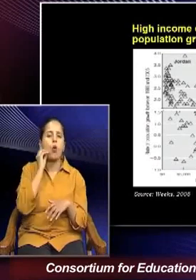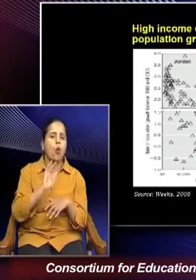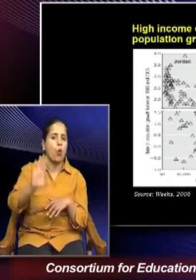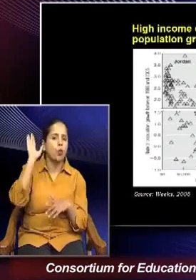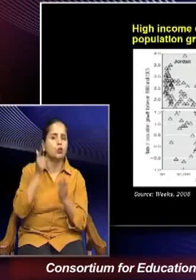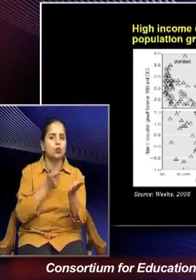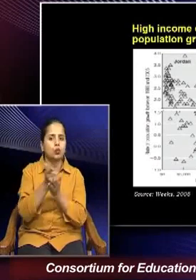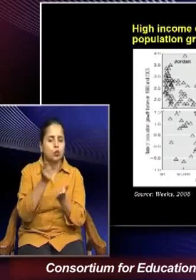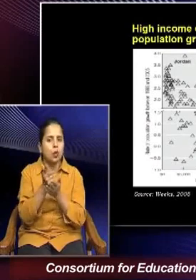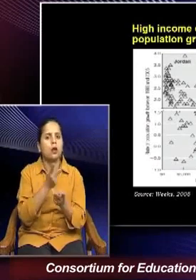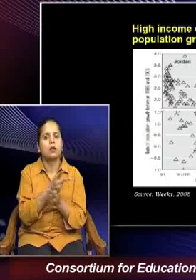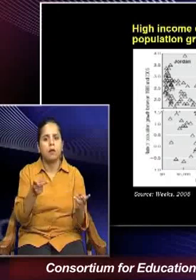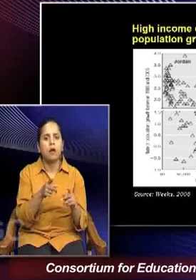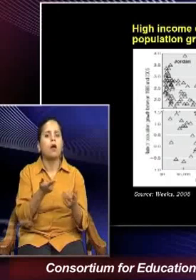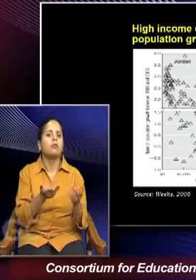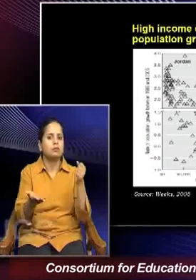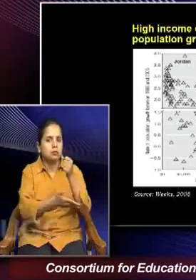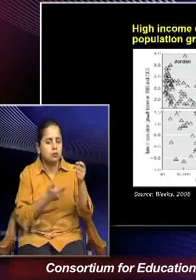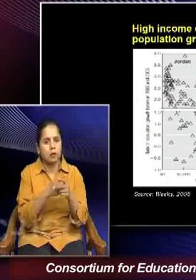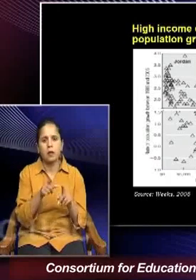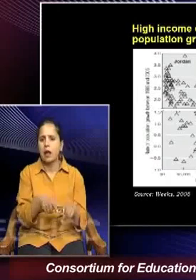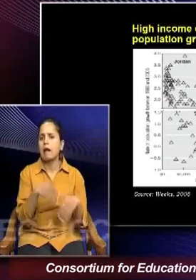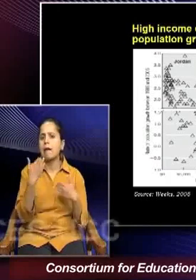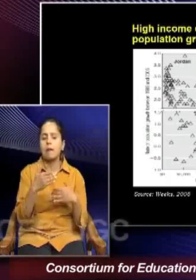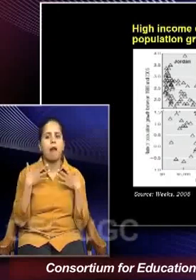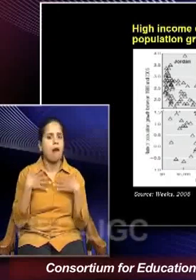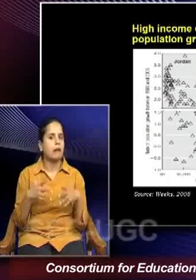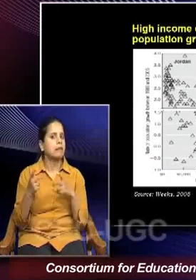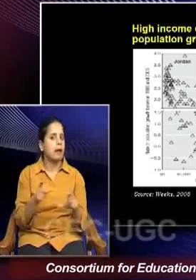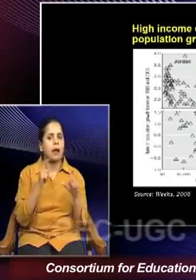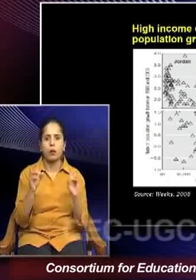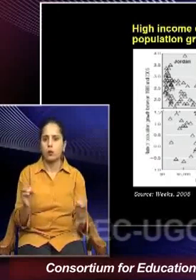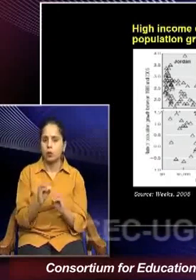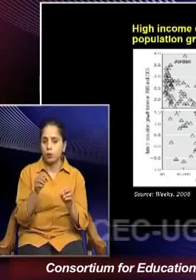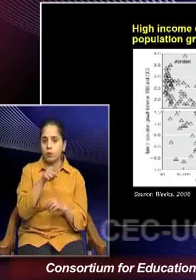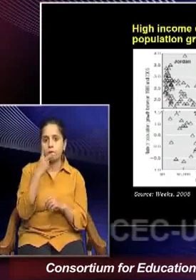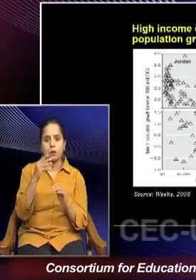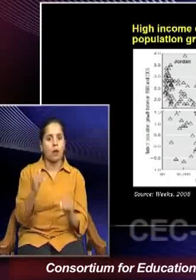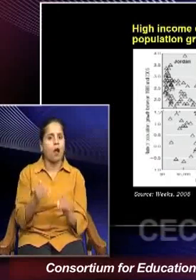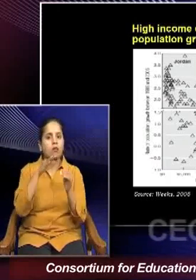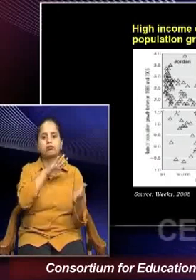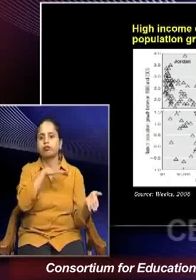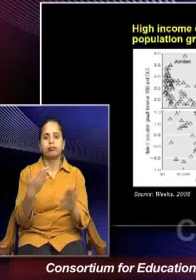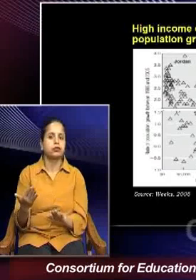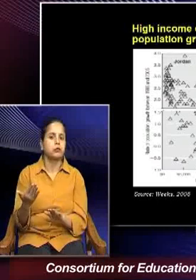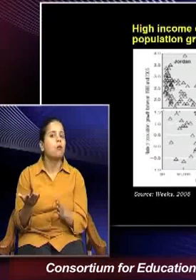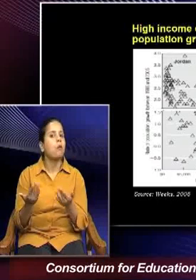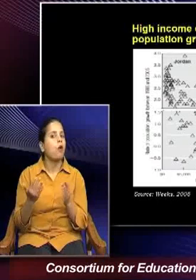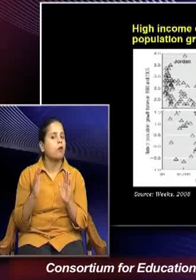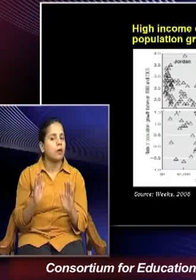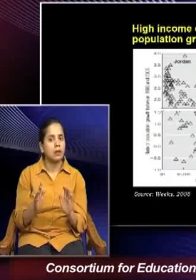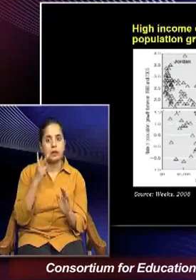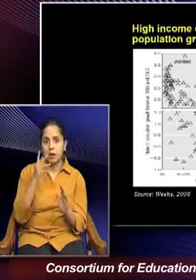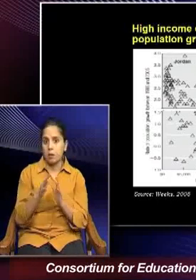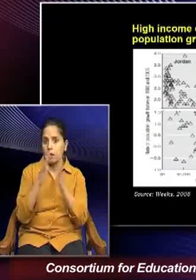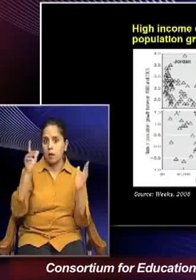rural, agrarian. They have very limited healthcare systems, and hence you have higher mortality levels. Largely